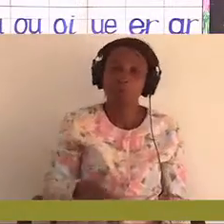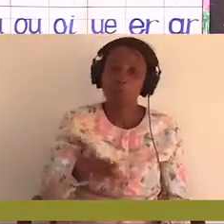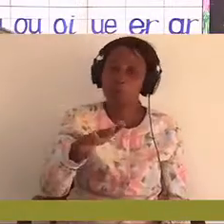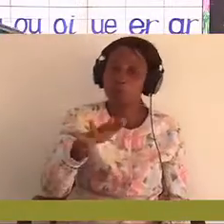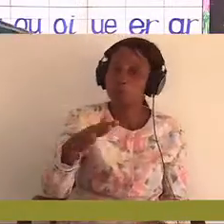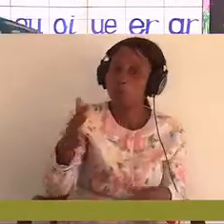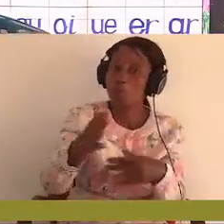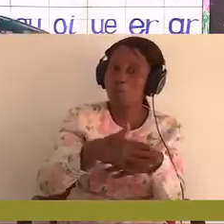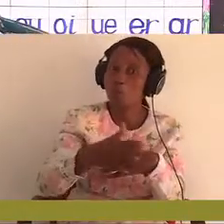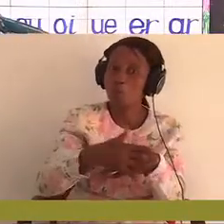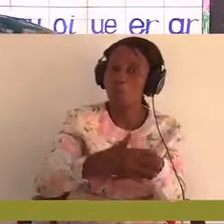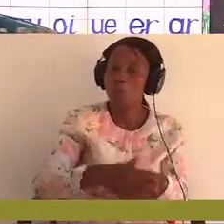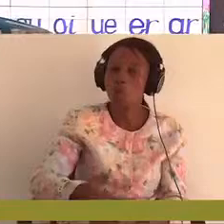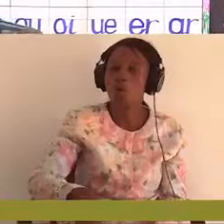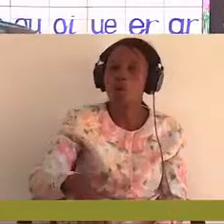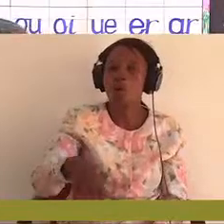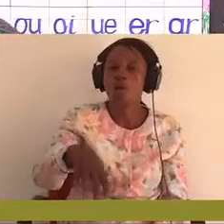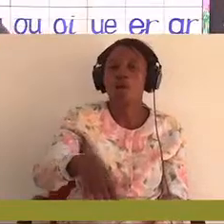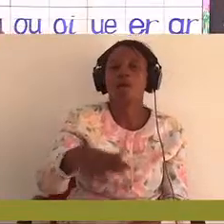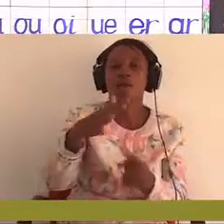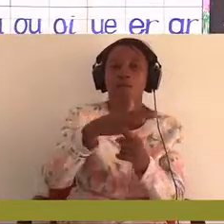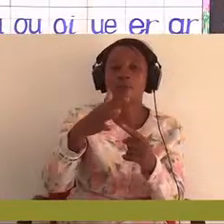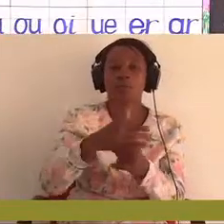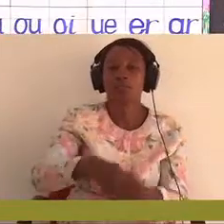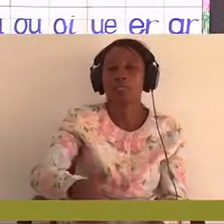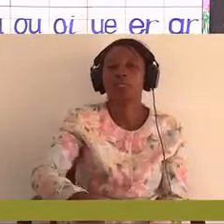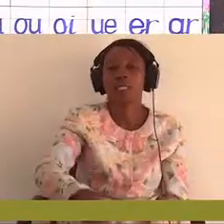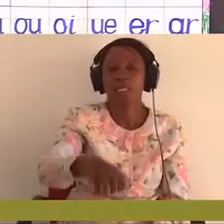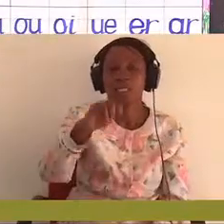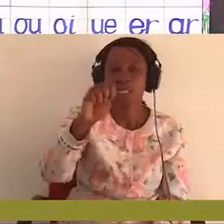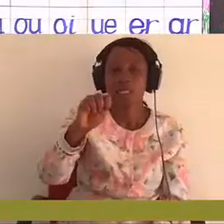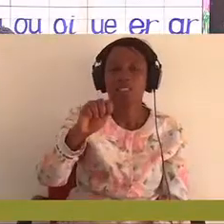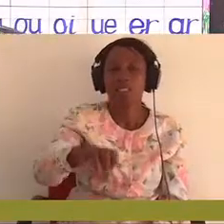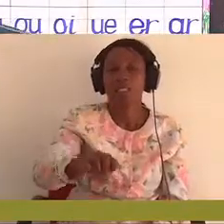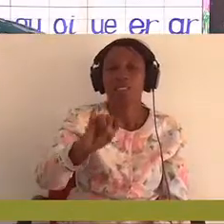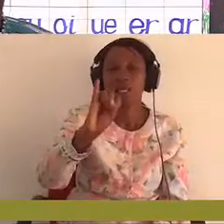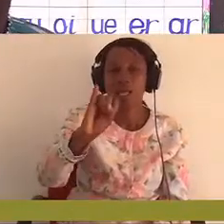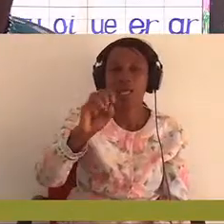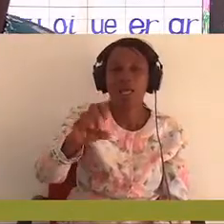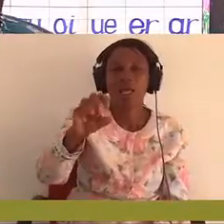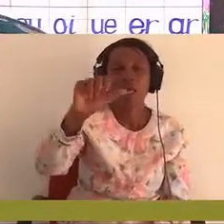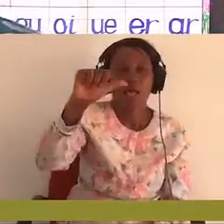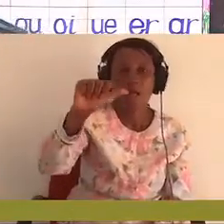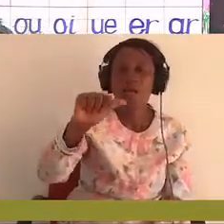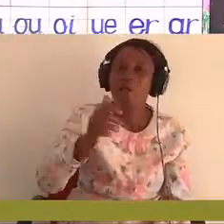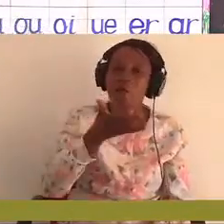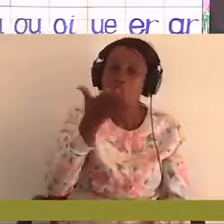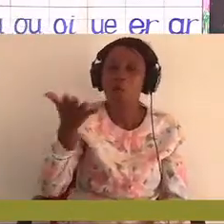very important. E is very important. E is very important.